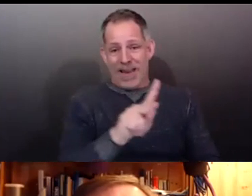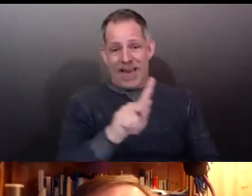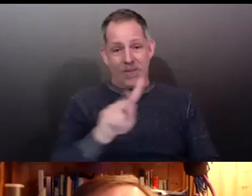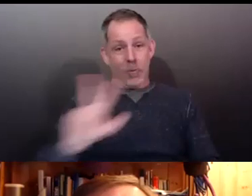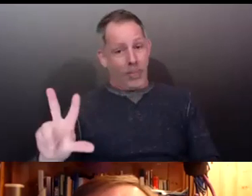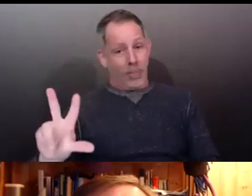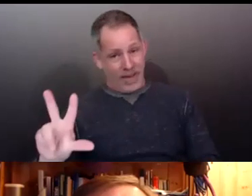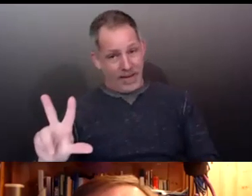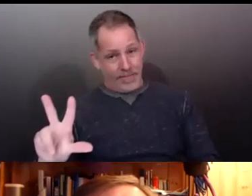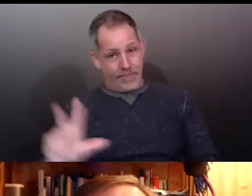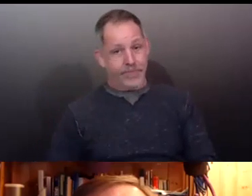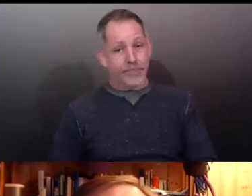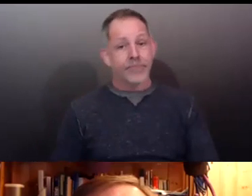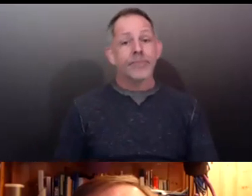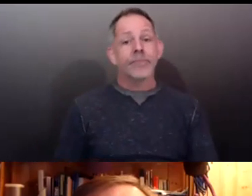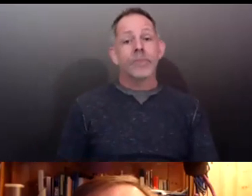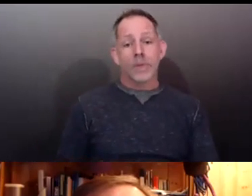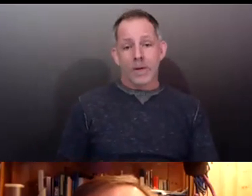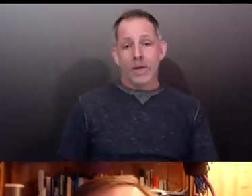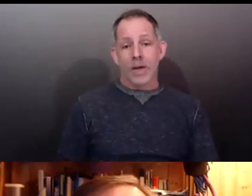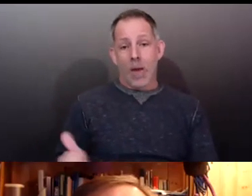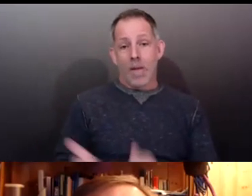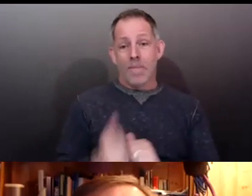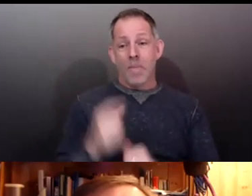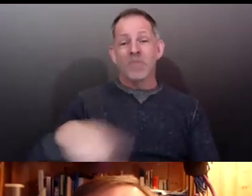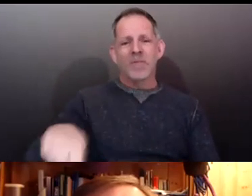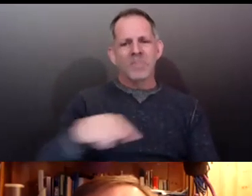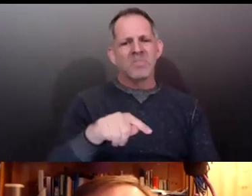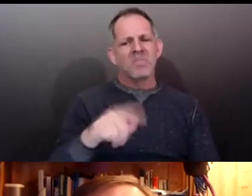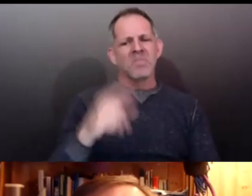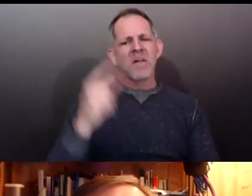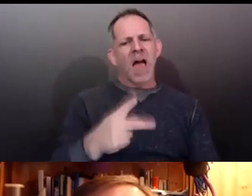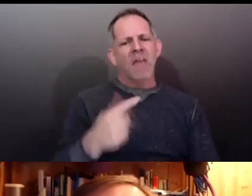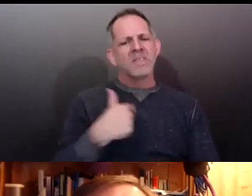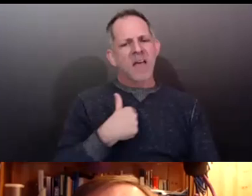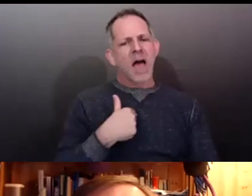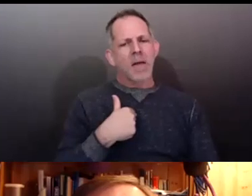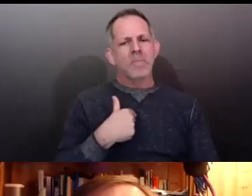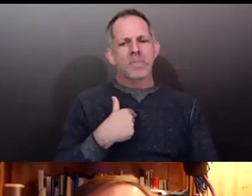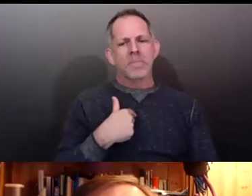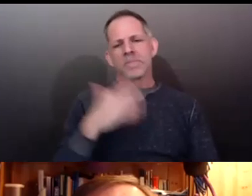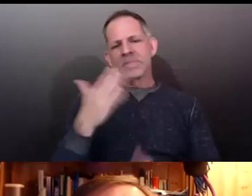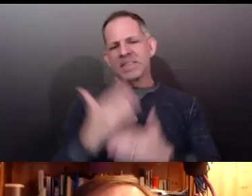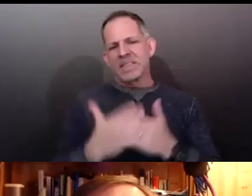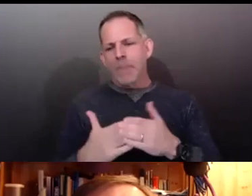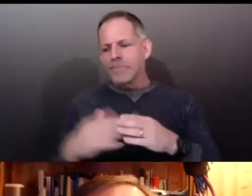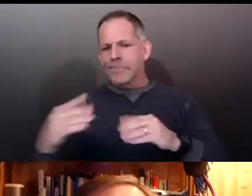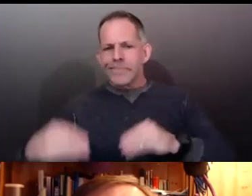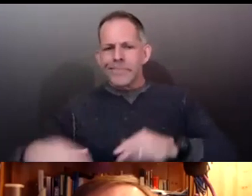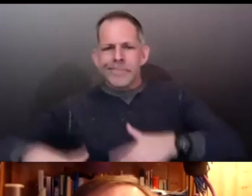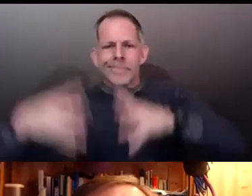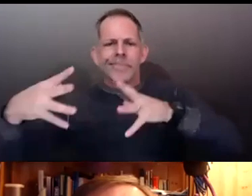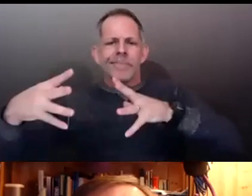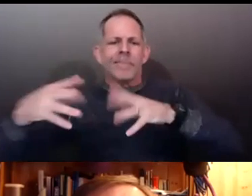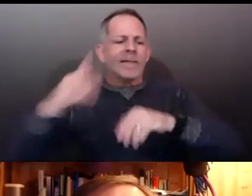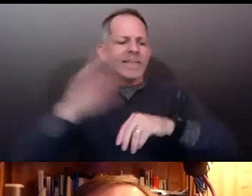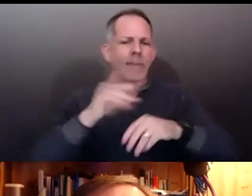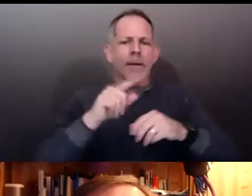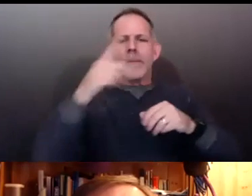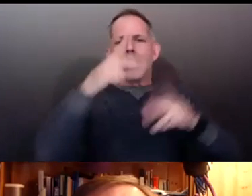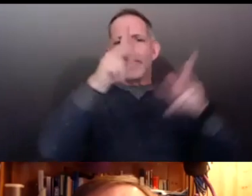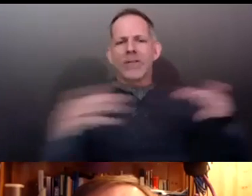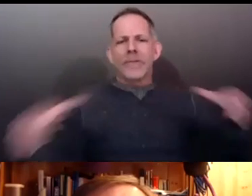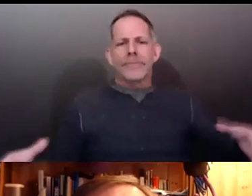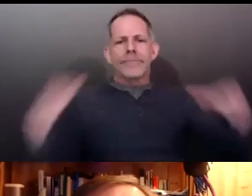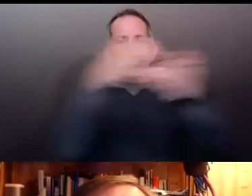it half-time, kind of hybrid, some from home, some in. And we don't see, unless there's